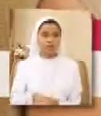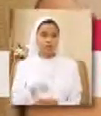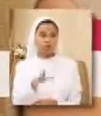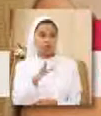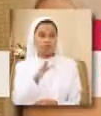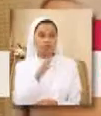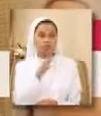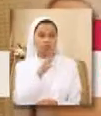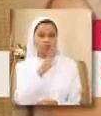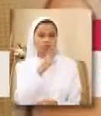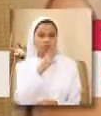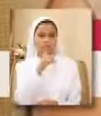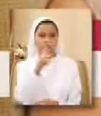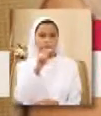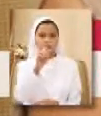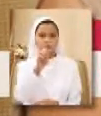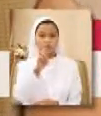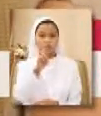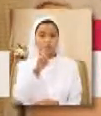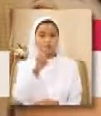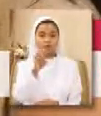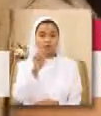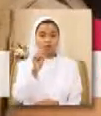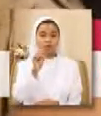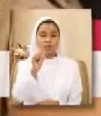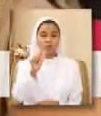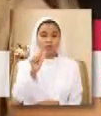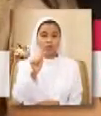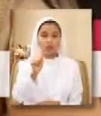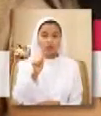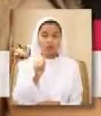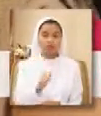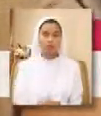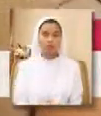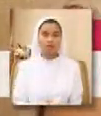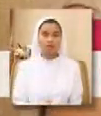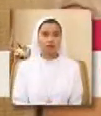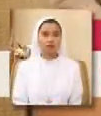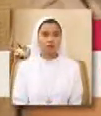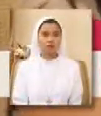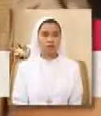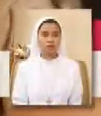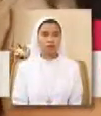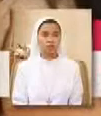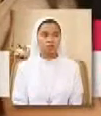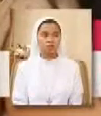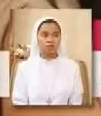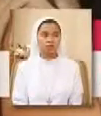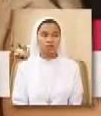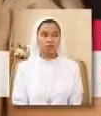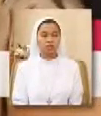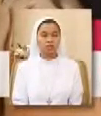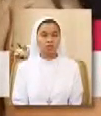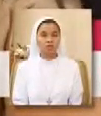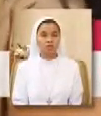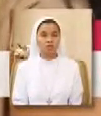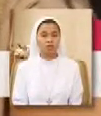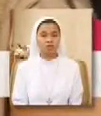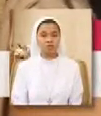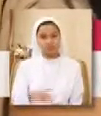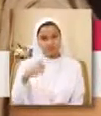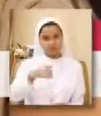Teresa. So, kanina lang kasi, kiniklear ko kay sister na sabi ko, ang akala ko kasi naka-brown si sister, akala ko sa